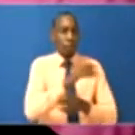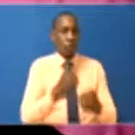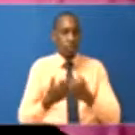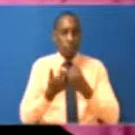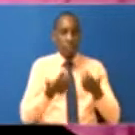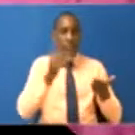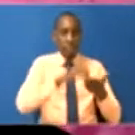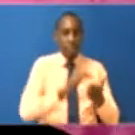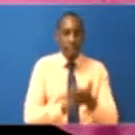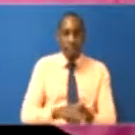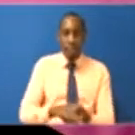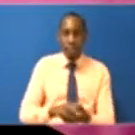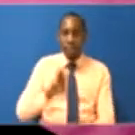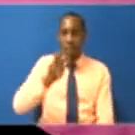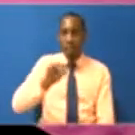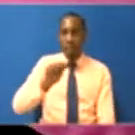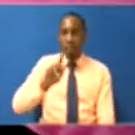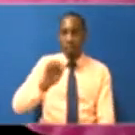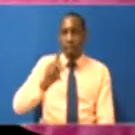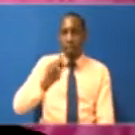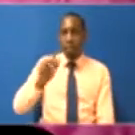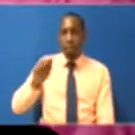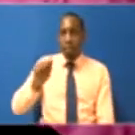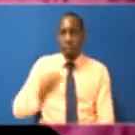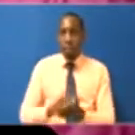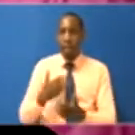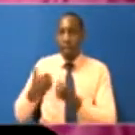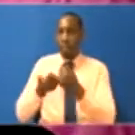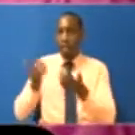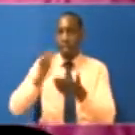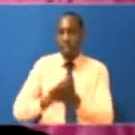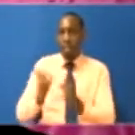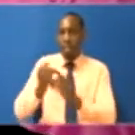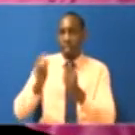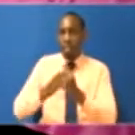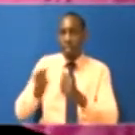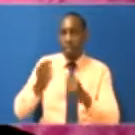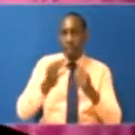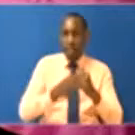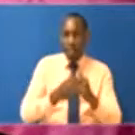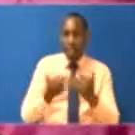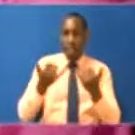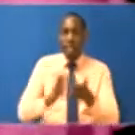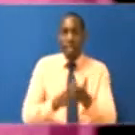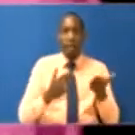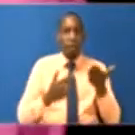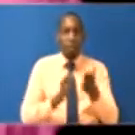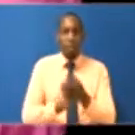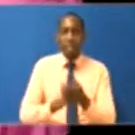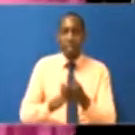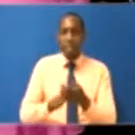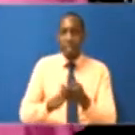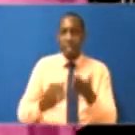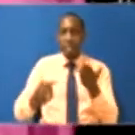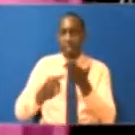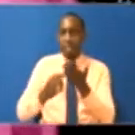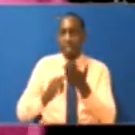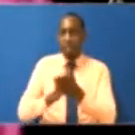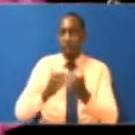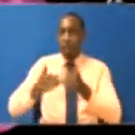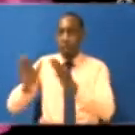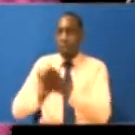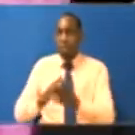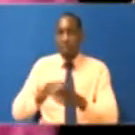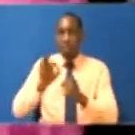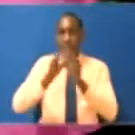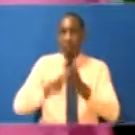is clifford machoka i think actually there's a rematch on the 9th of august and that will be our technical knockout at 9 00 am the voters